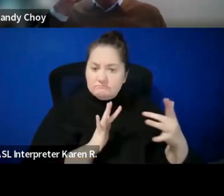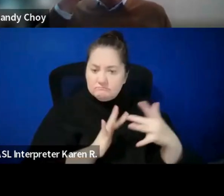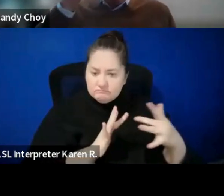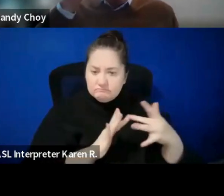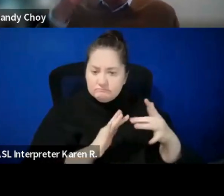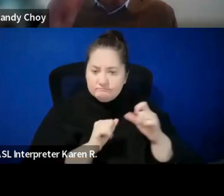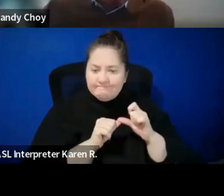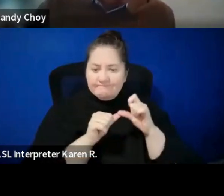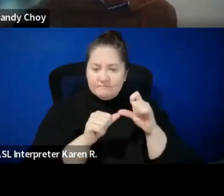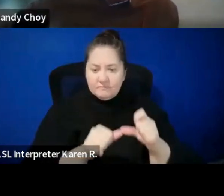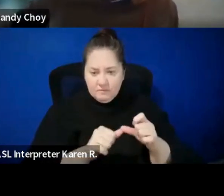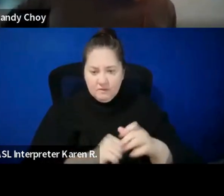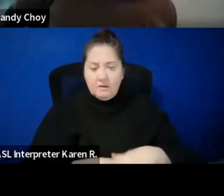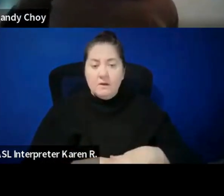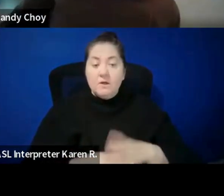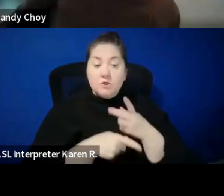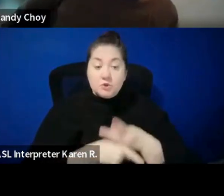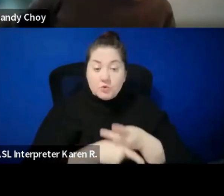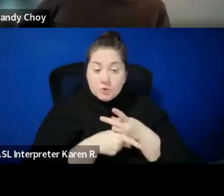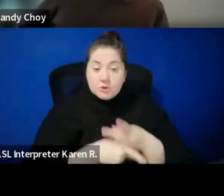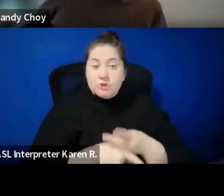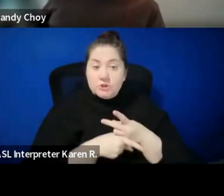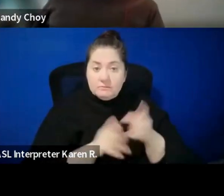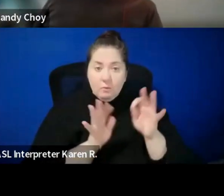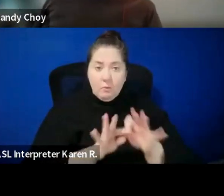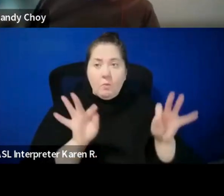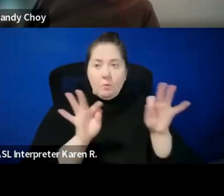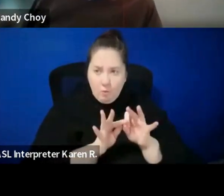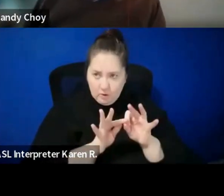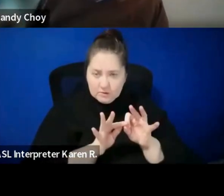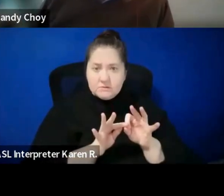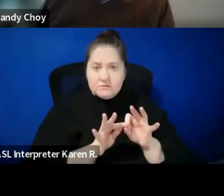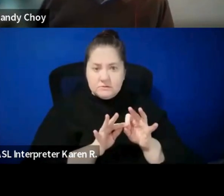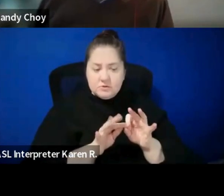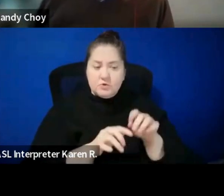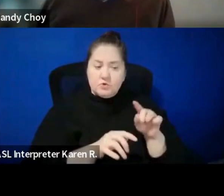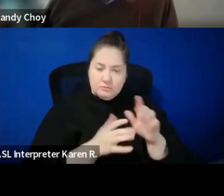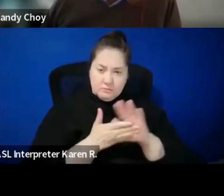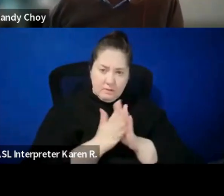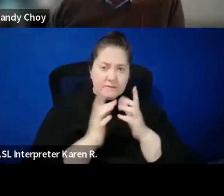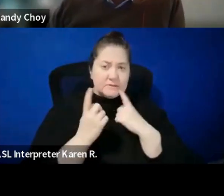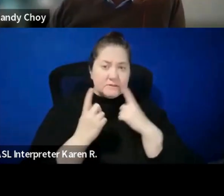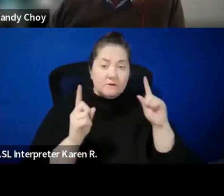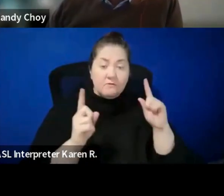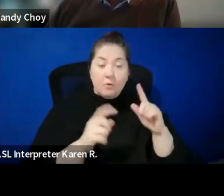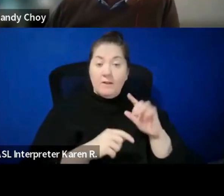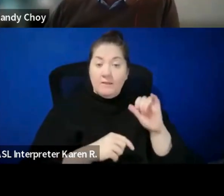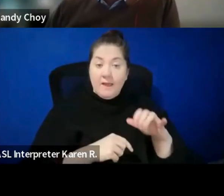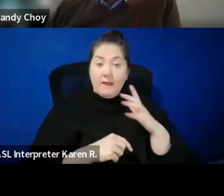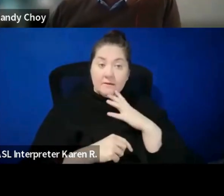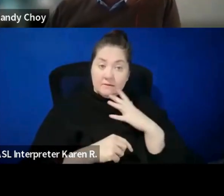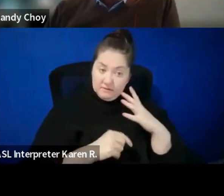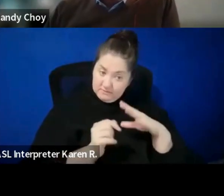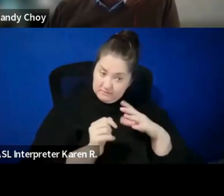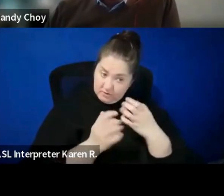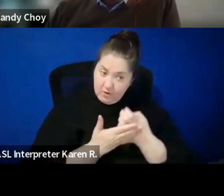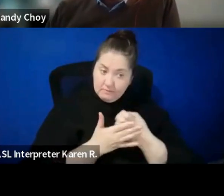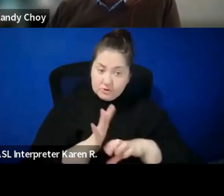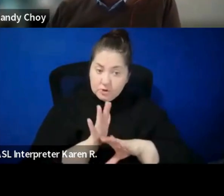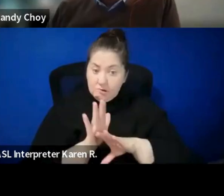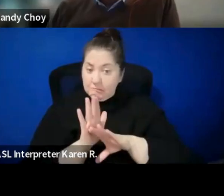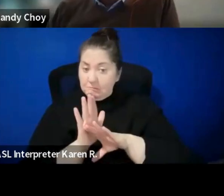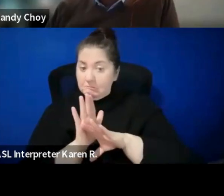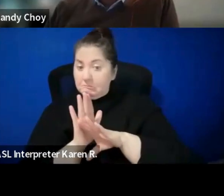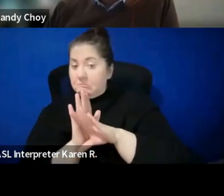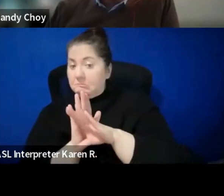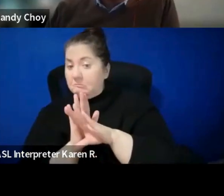them. Stewardship is paramount to you being successful in the future, because when that pendulum does go the other way,